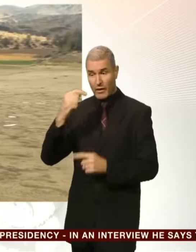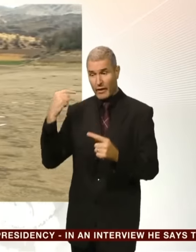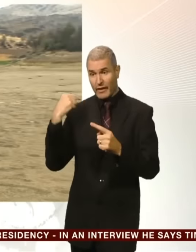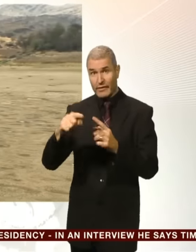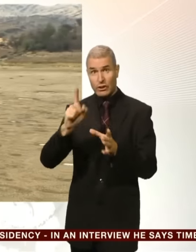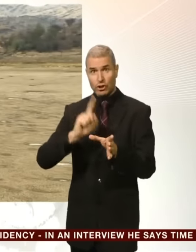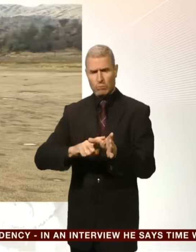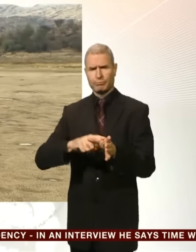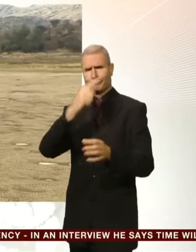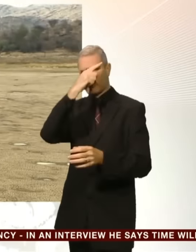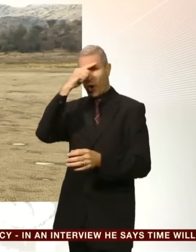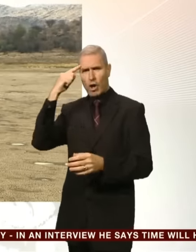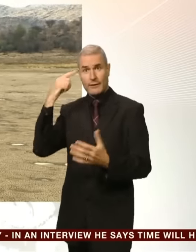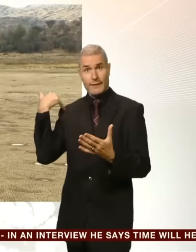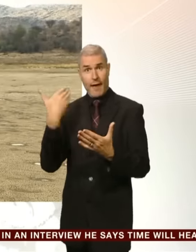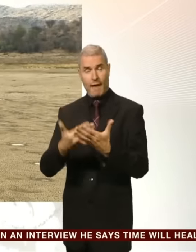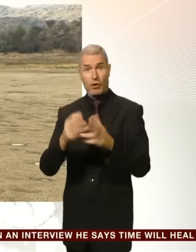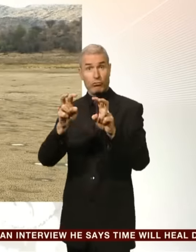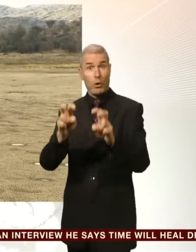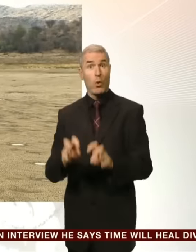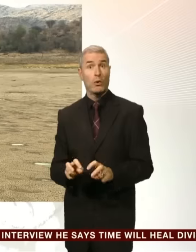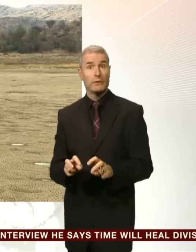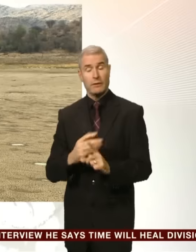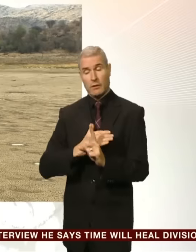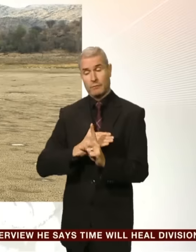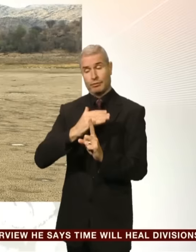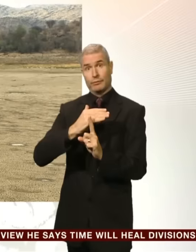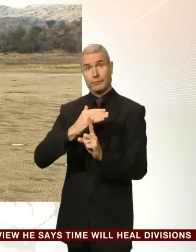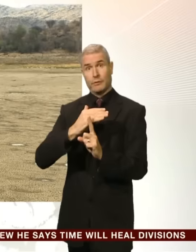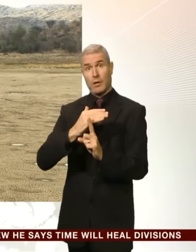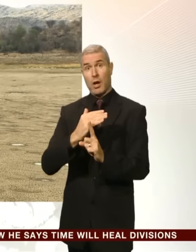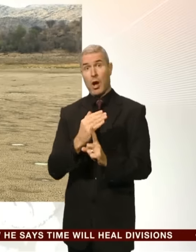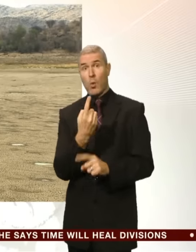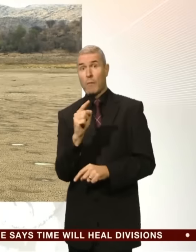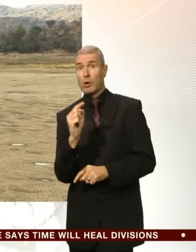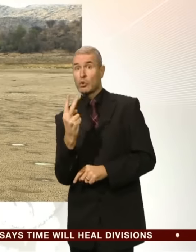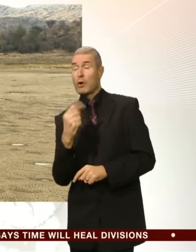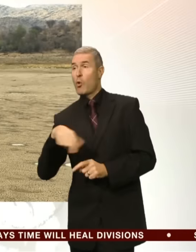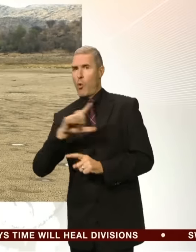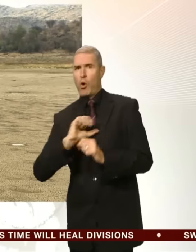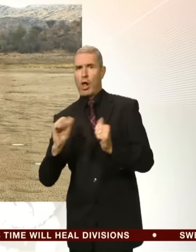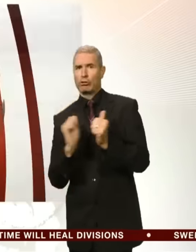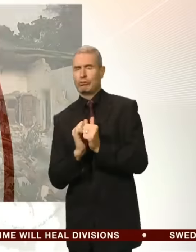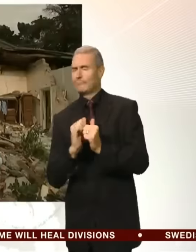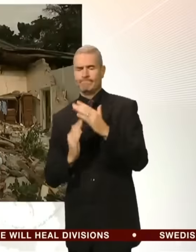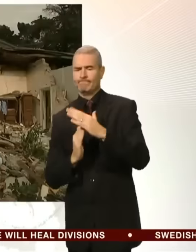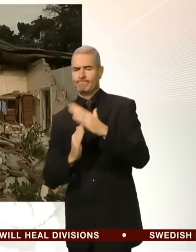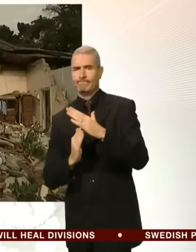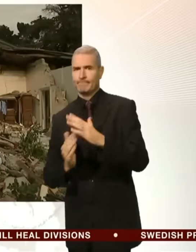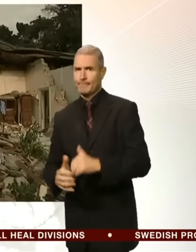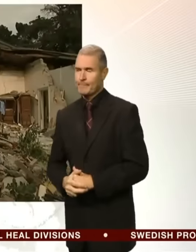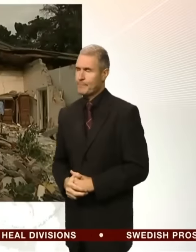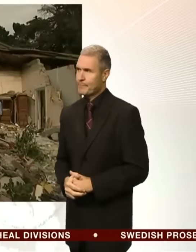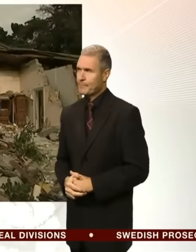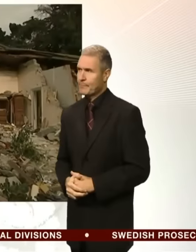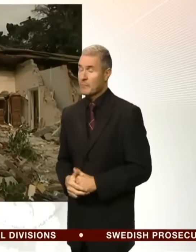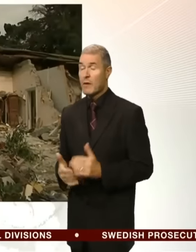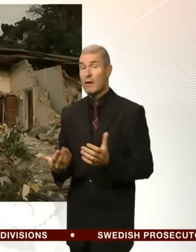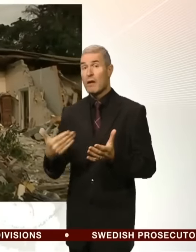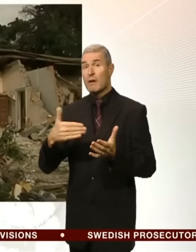heading to be the hottest year ever recorded, with temperature increases getting close to the global climate agreement. Still to come, two